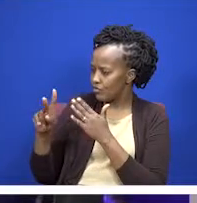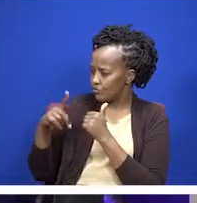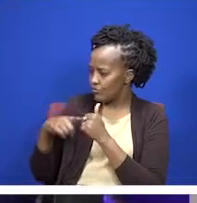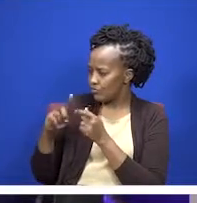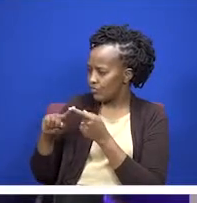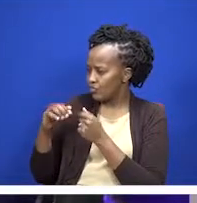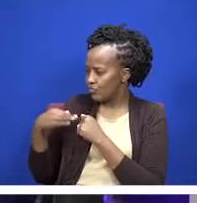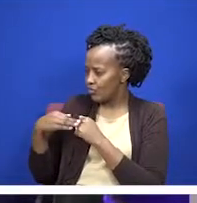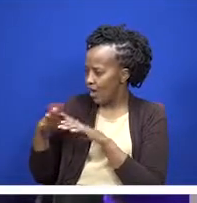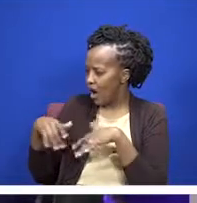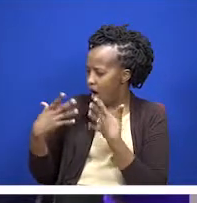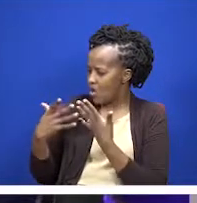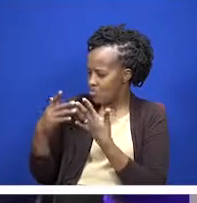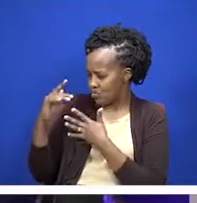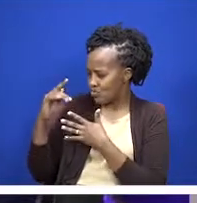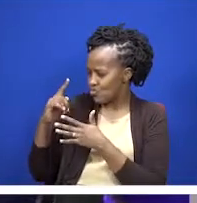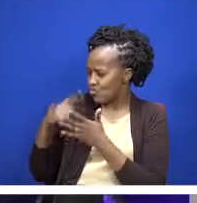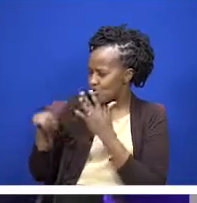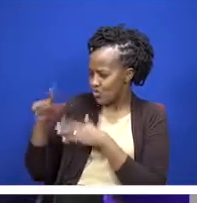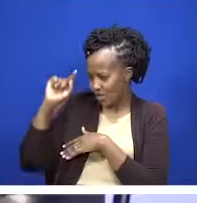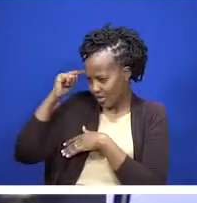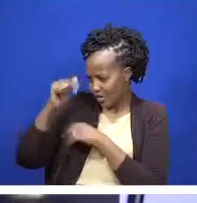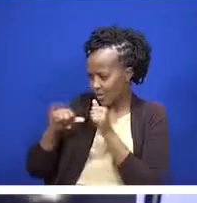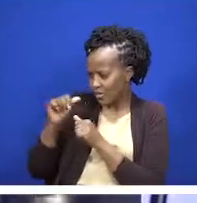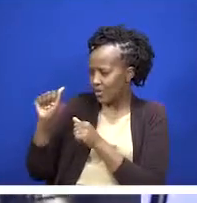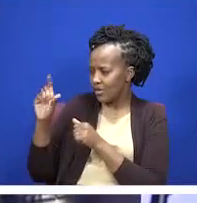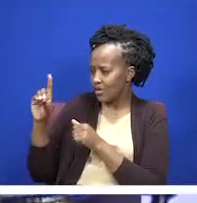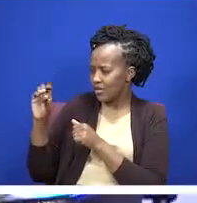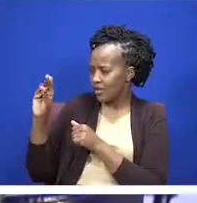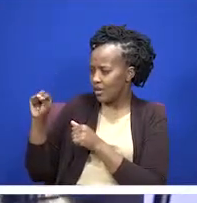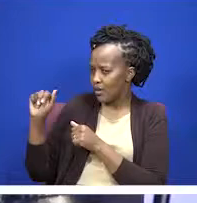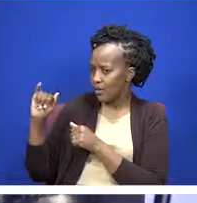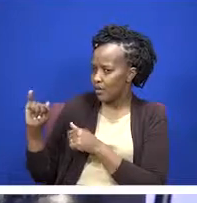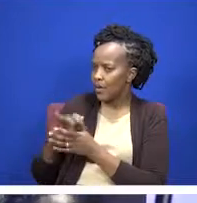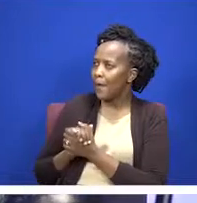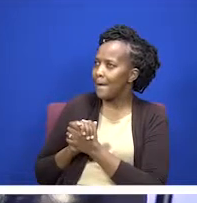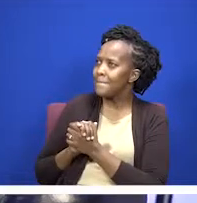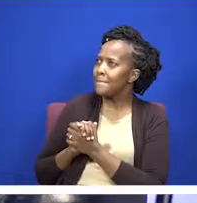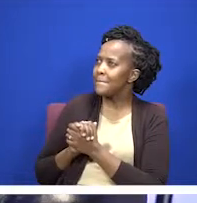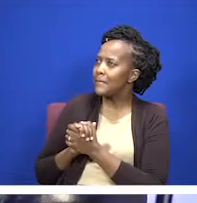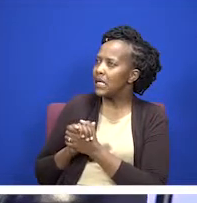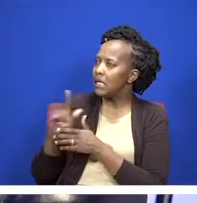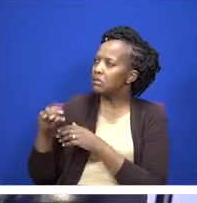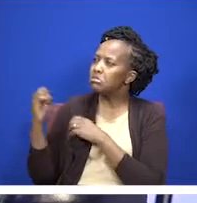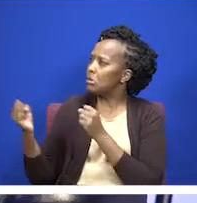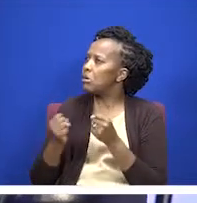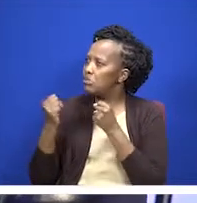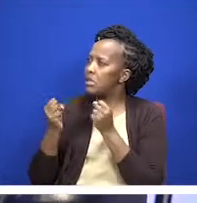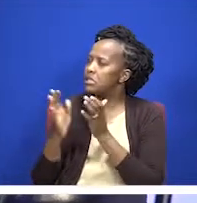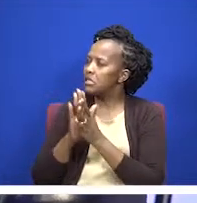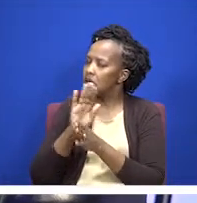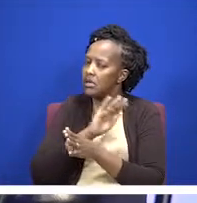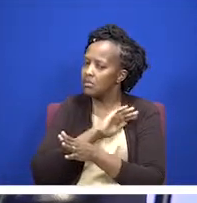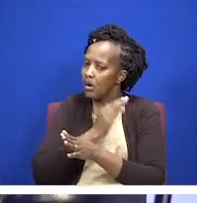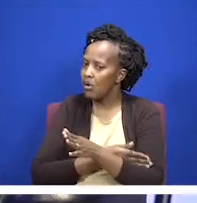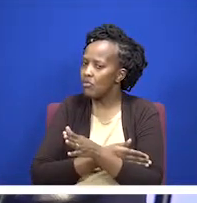How would we describe Adonai? We can describe Adonai as almighty and powerful. Through his